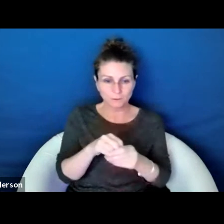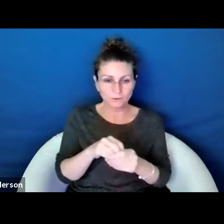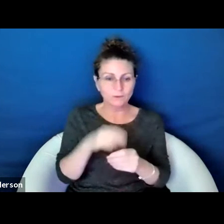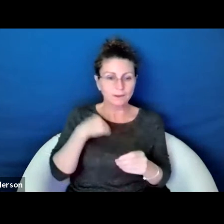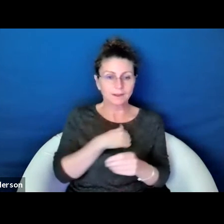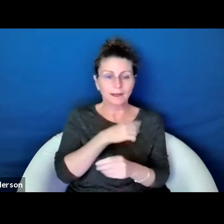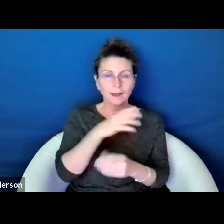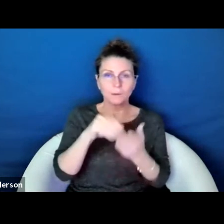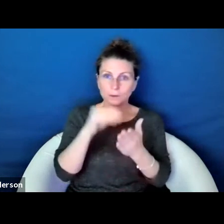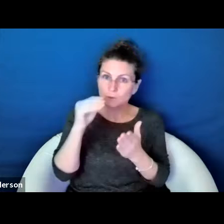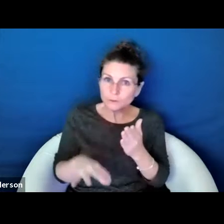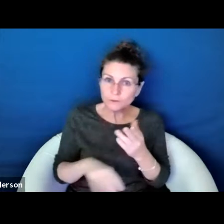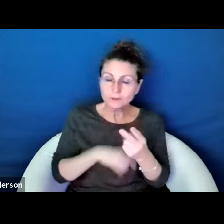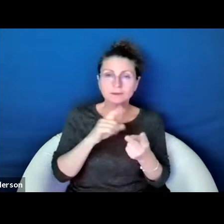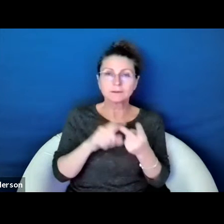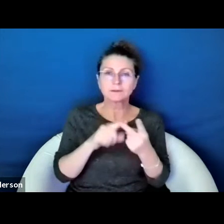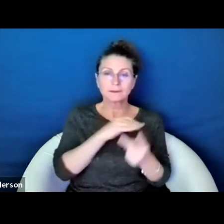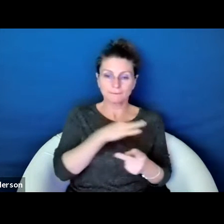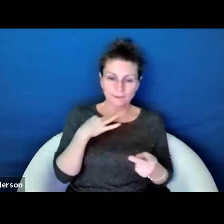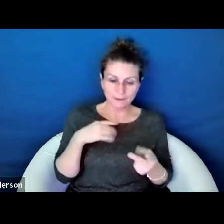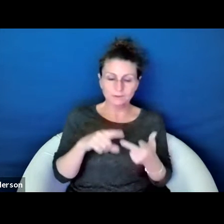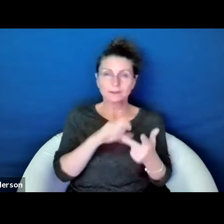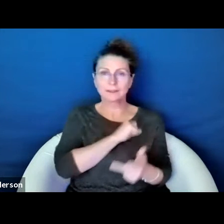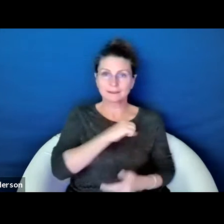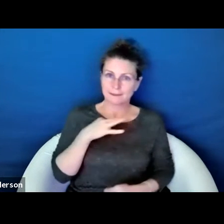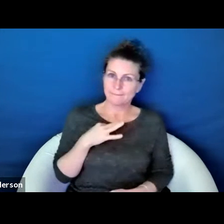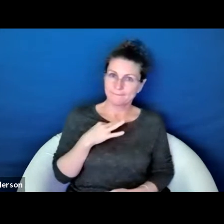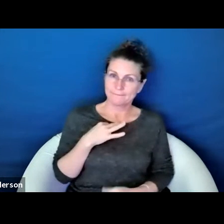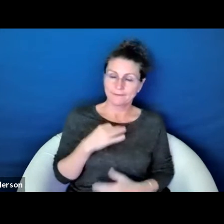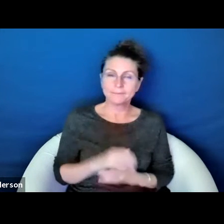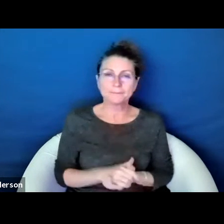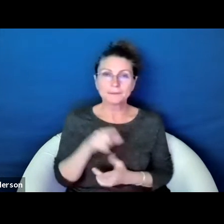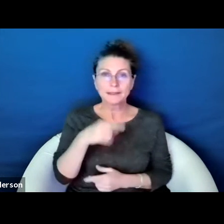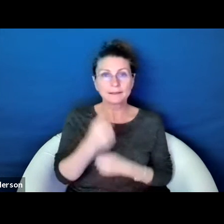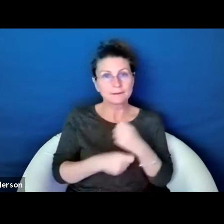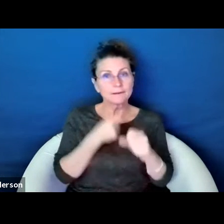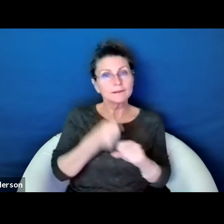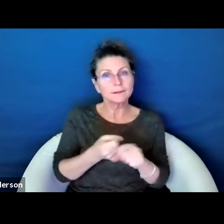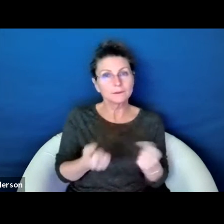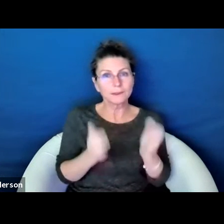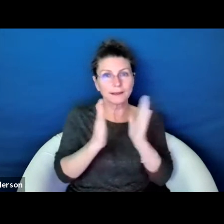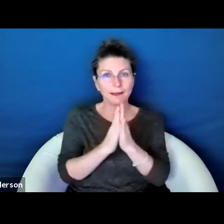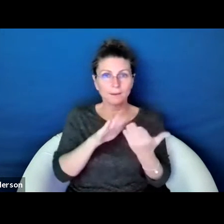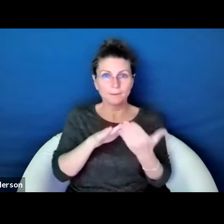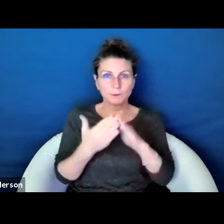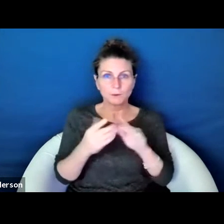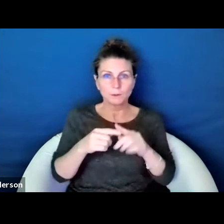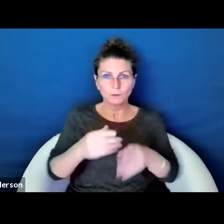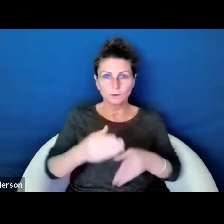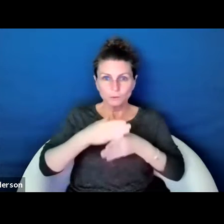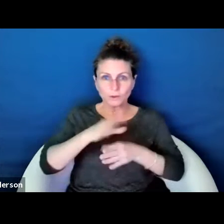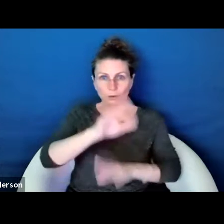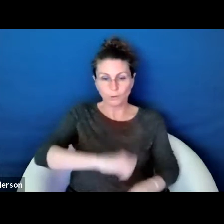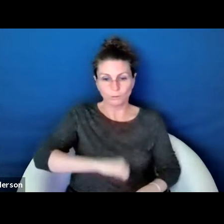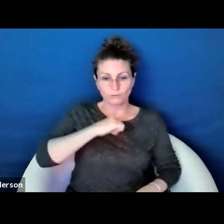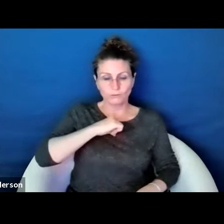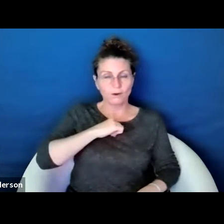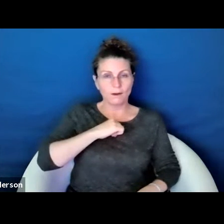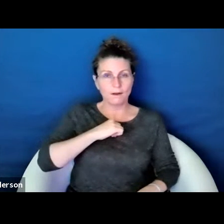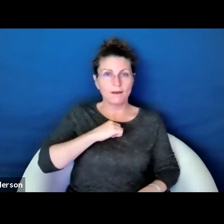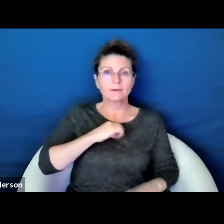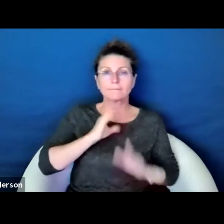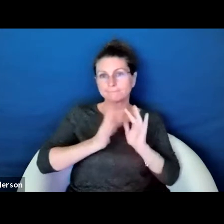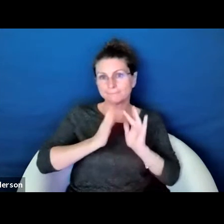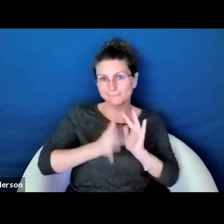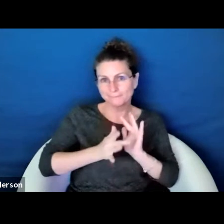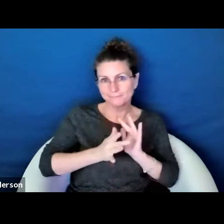students, faculty, and staff. This year, we're asking the community to share your pride virtually by wearing red and